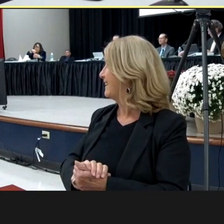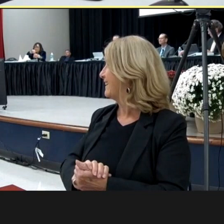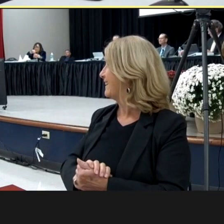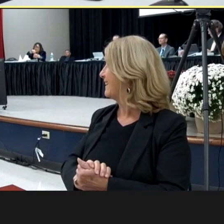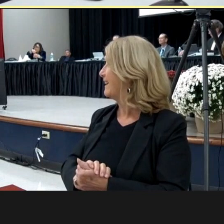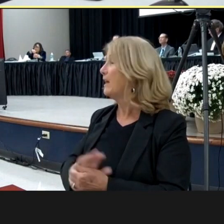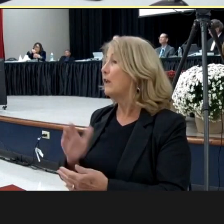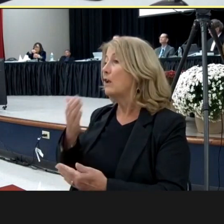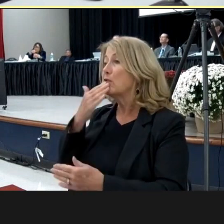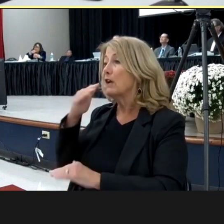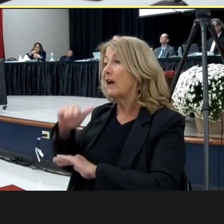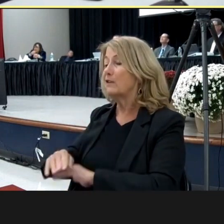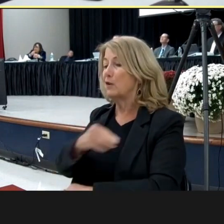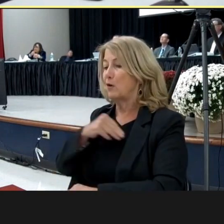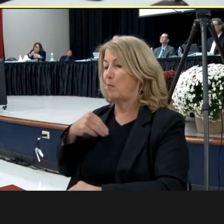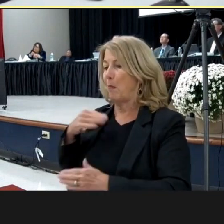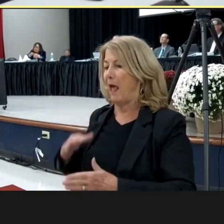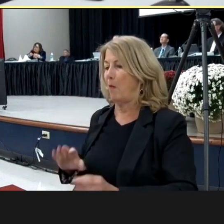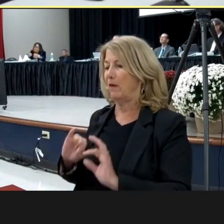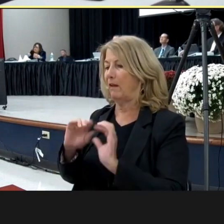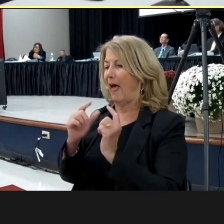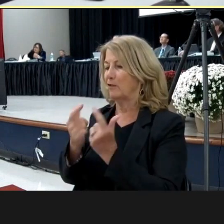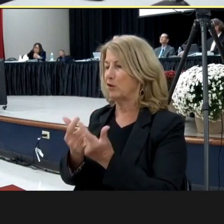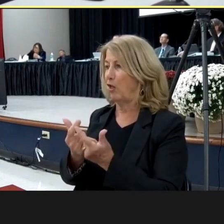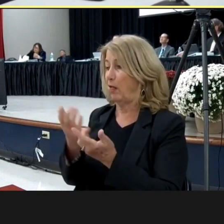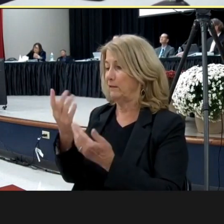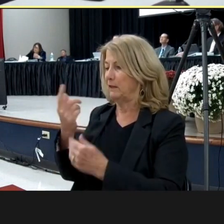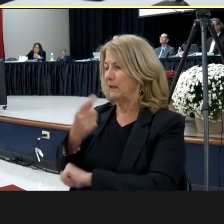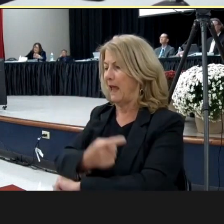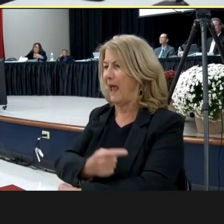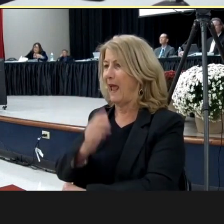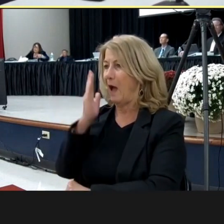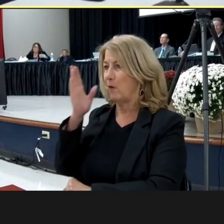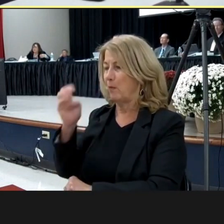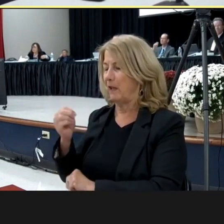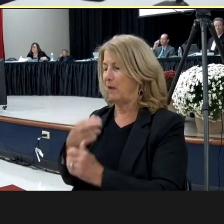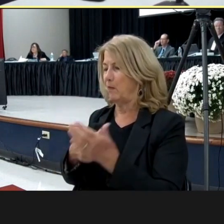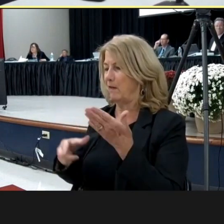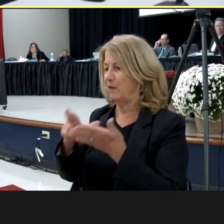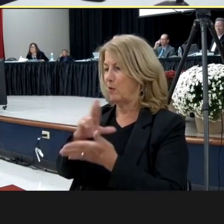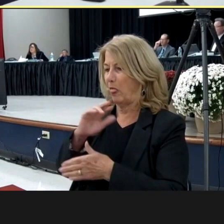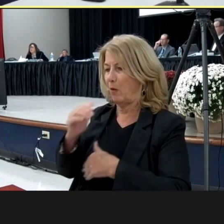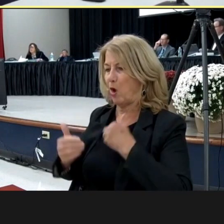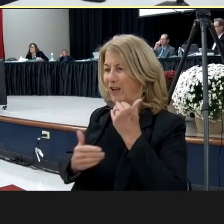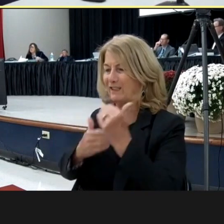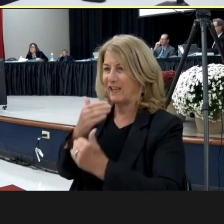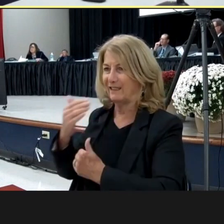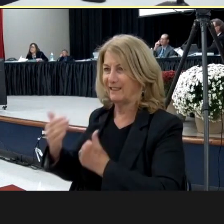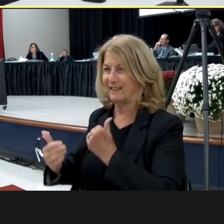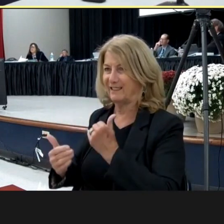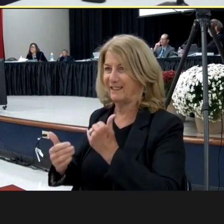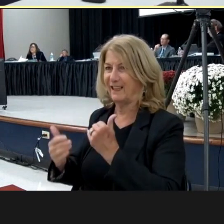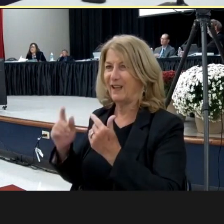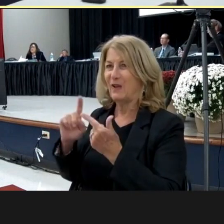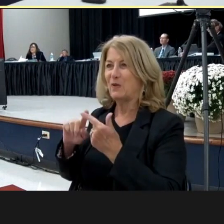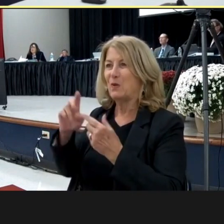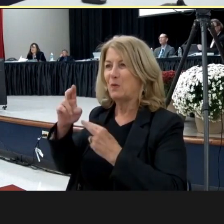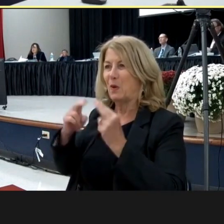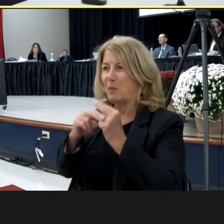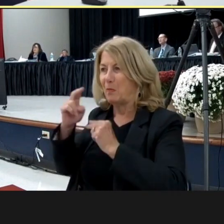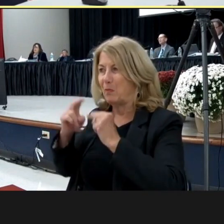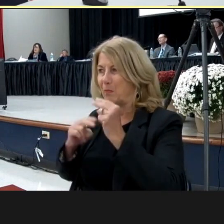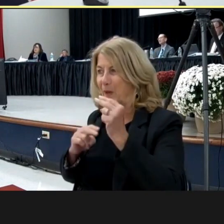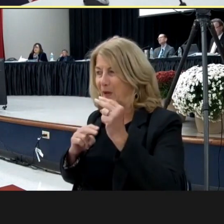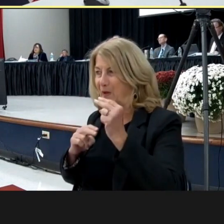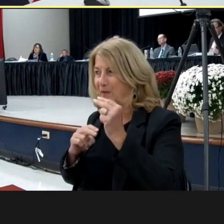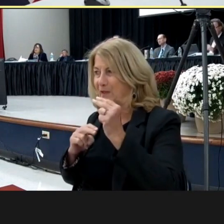Good evening, Mayor Council. Today I will be going over the process to fill the vacant council seat.